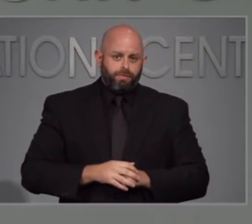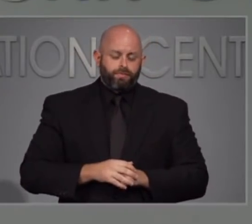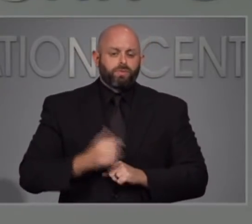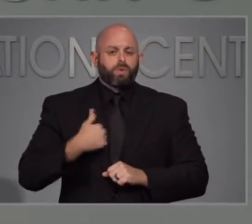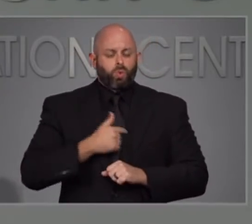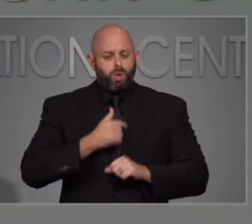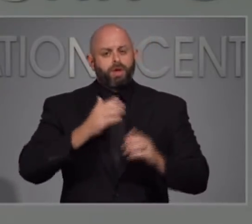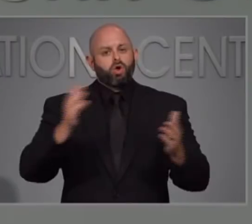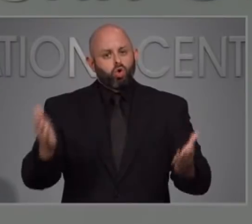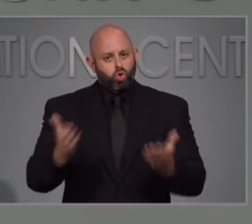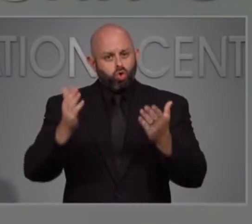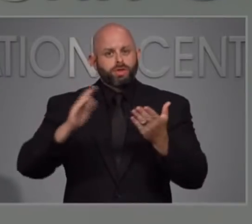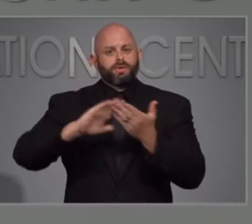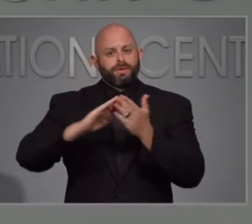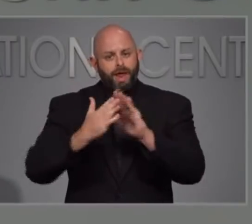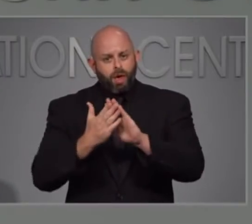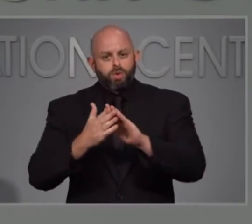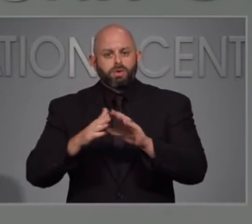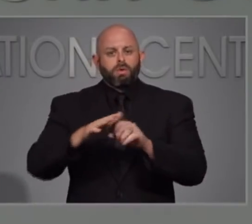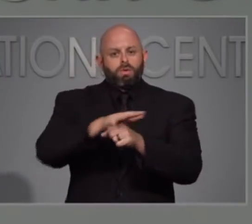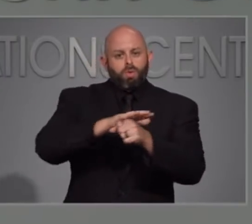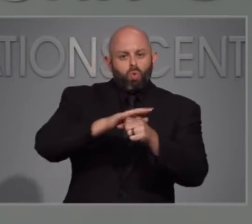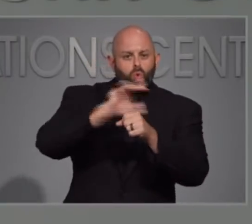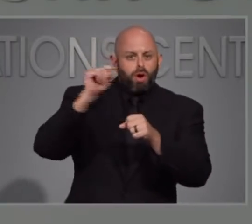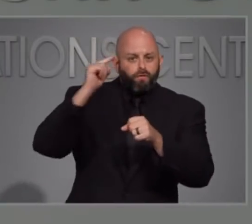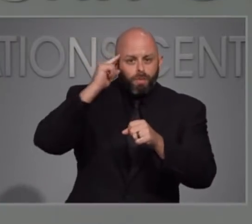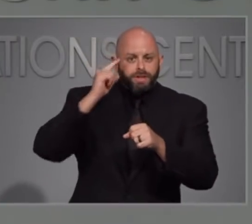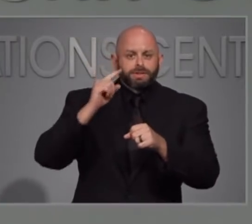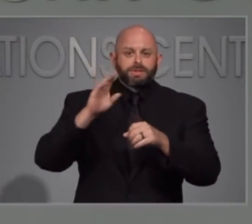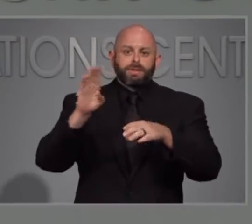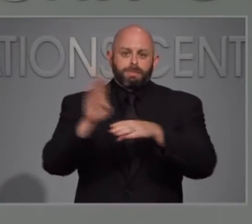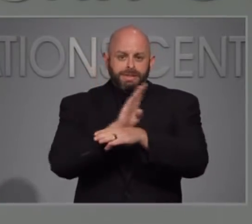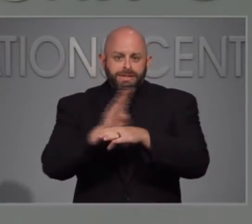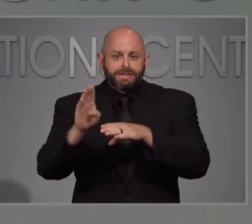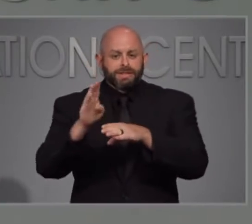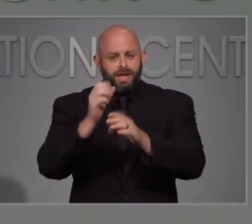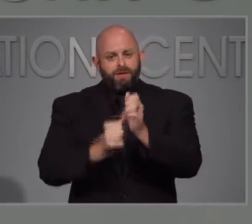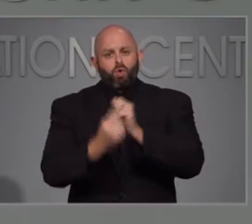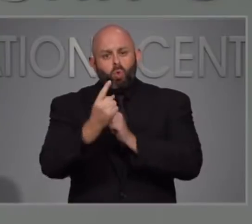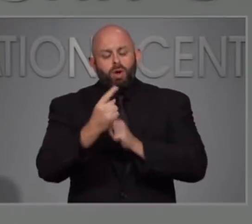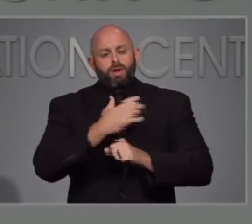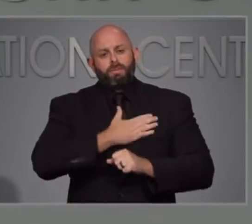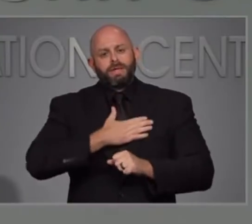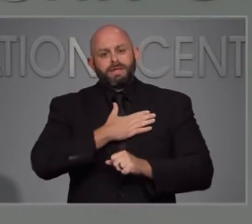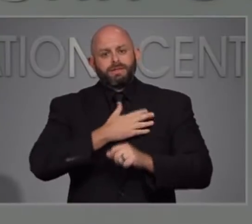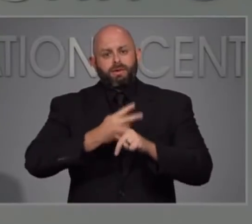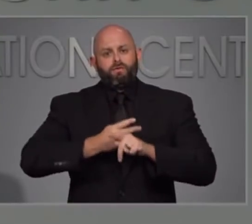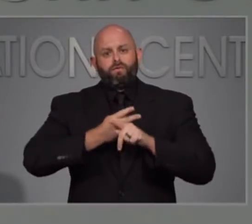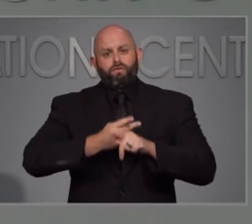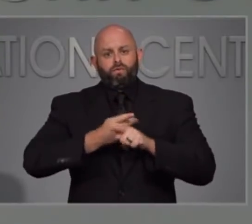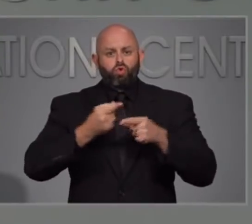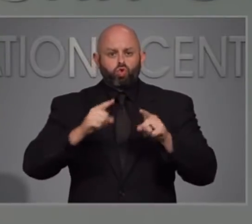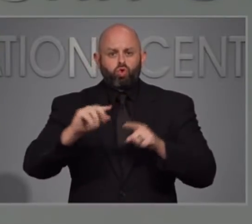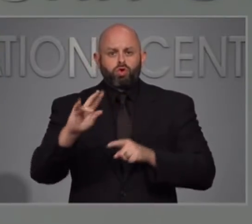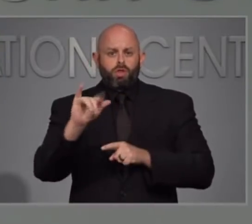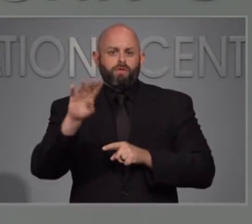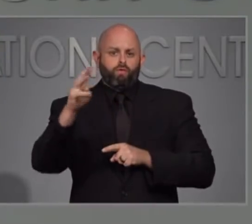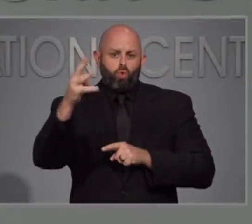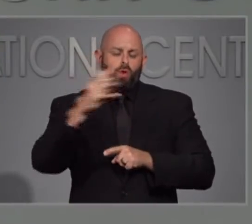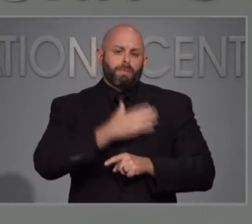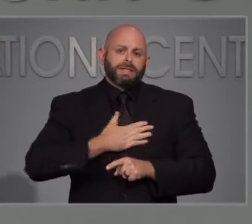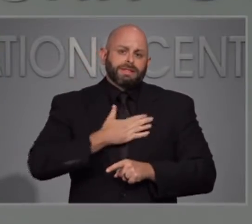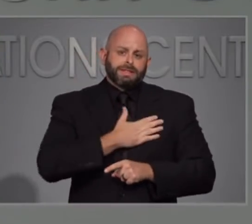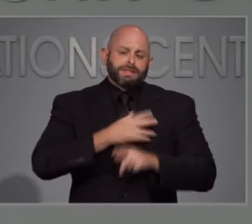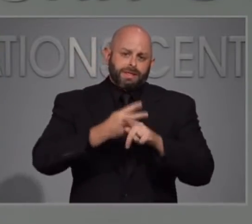would encourage local governments, businesses, everybody out there to be very careful about